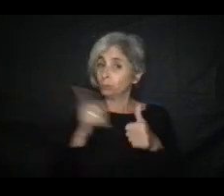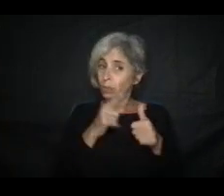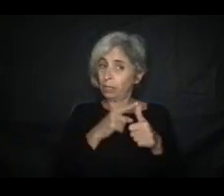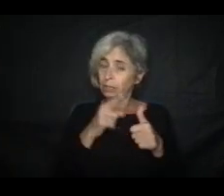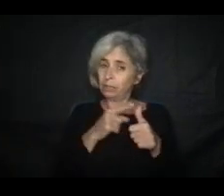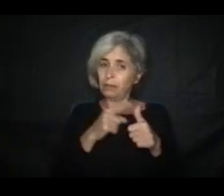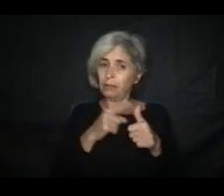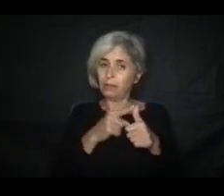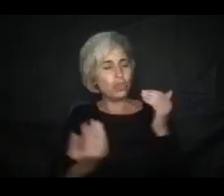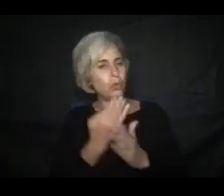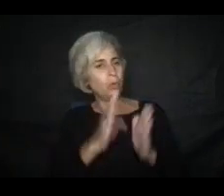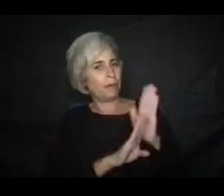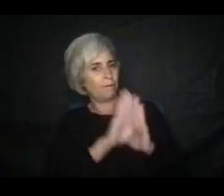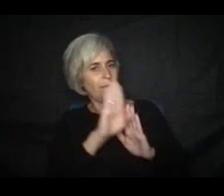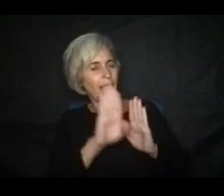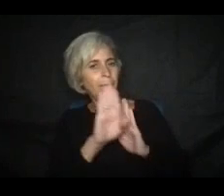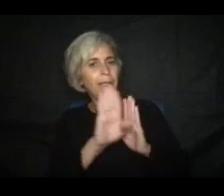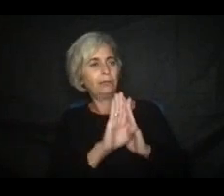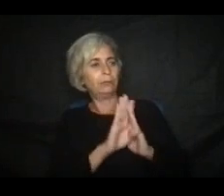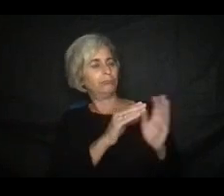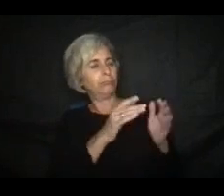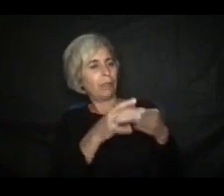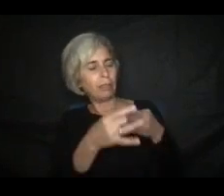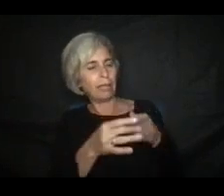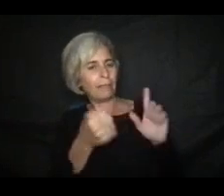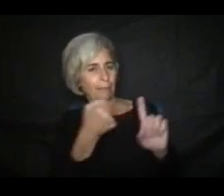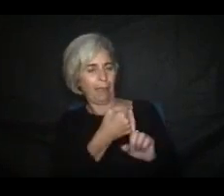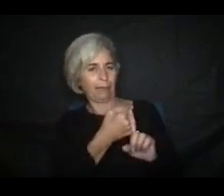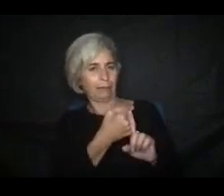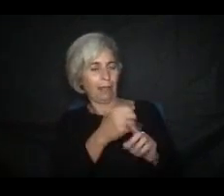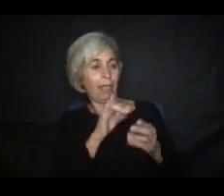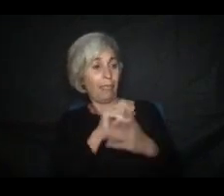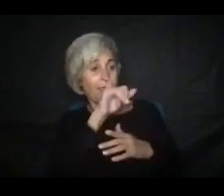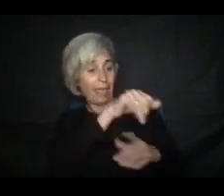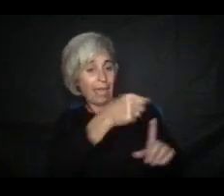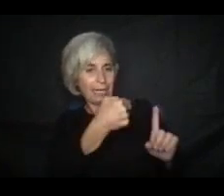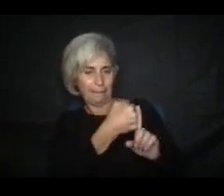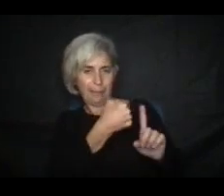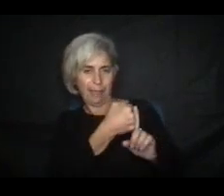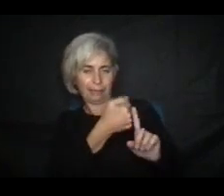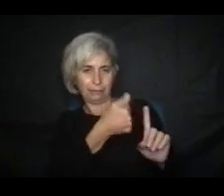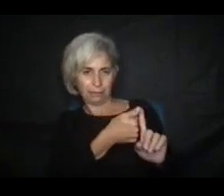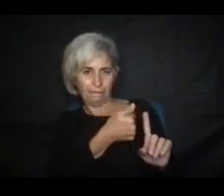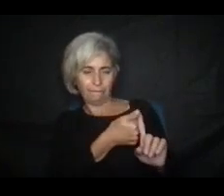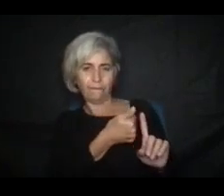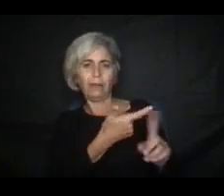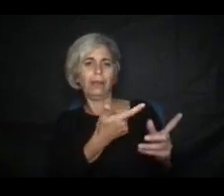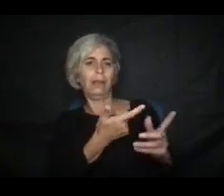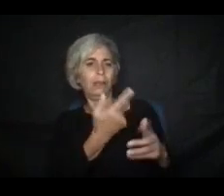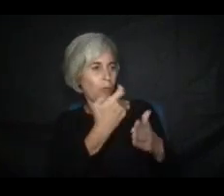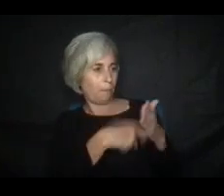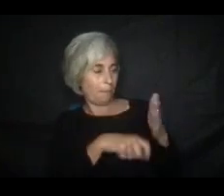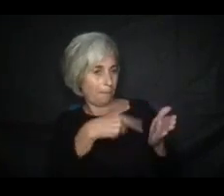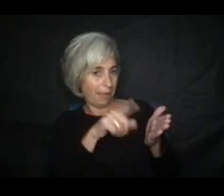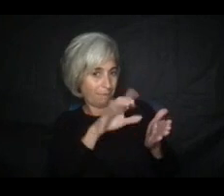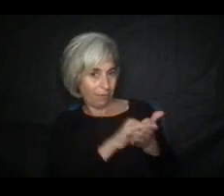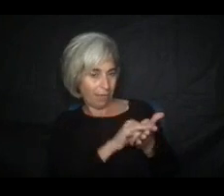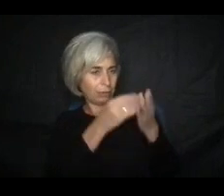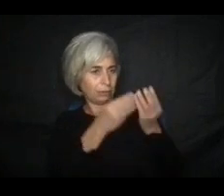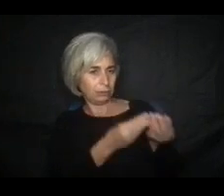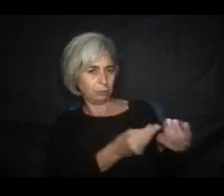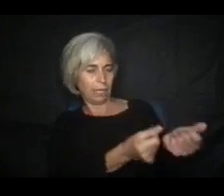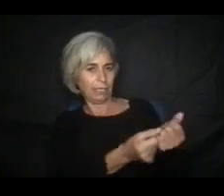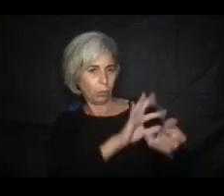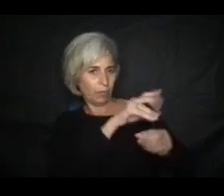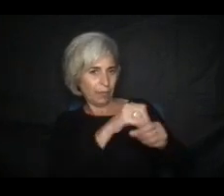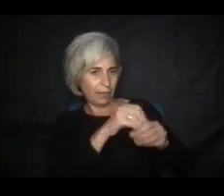development mitigates its impact, and that impact, the monies that they pay for that, are spent within the